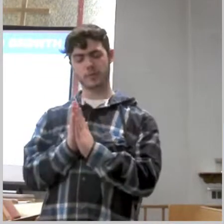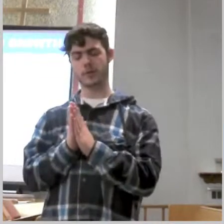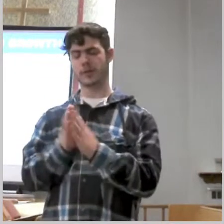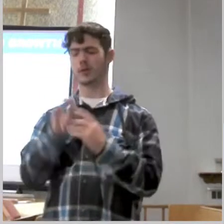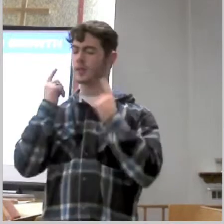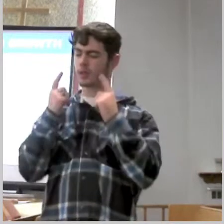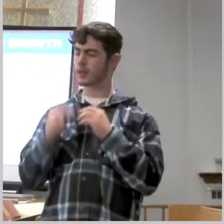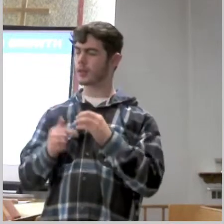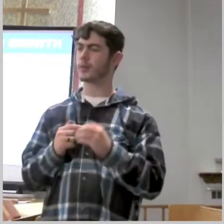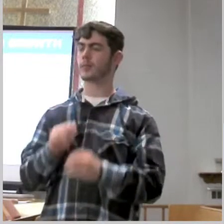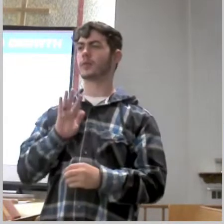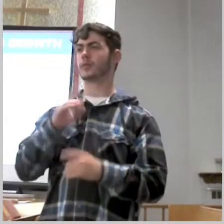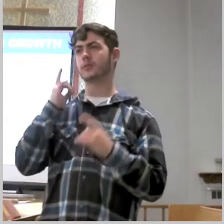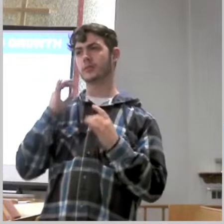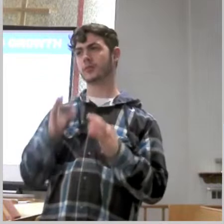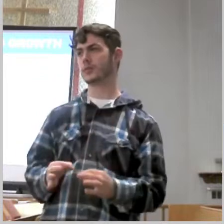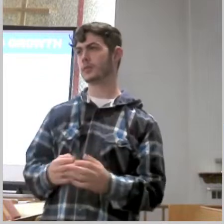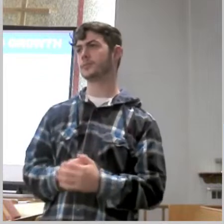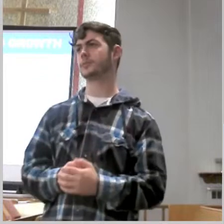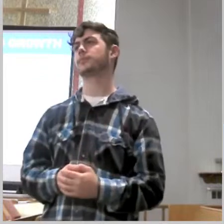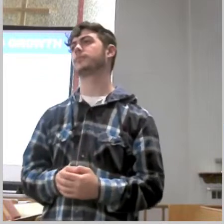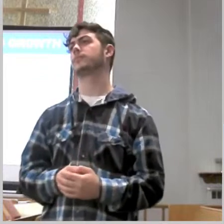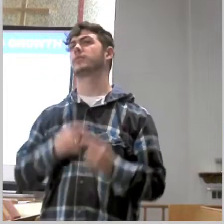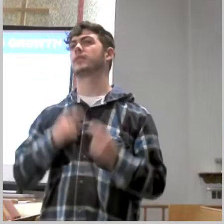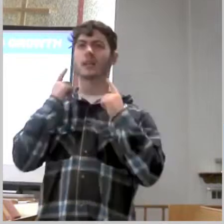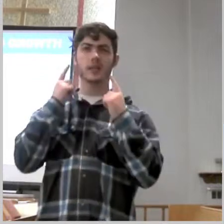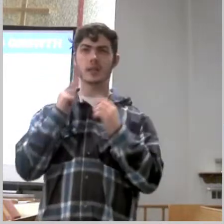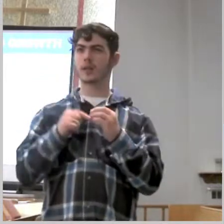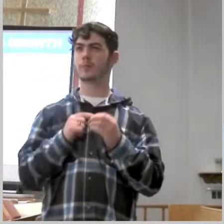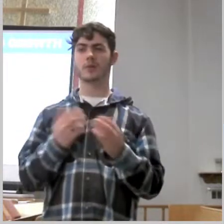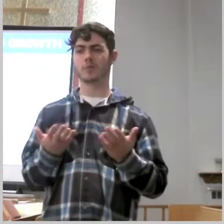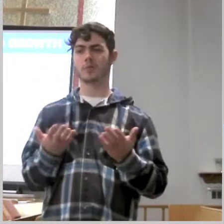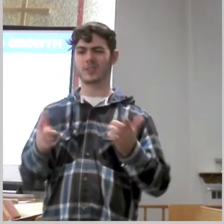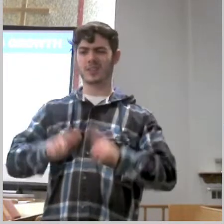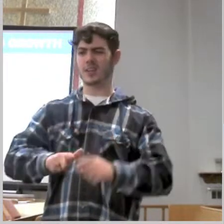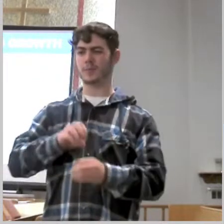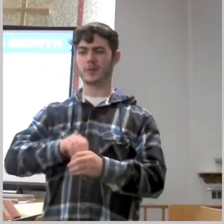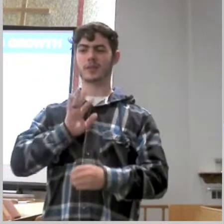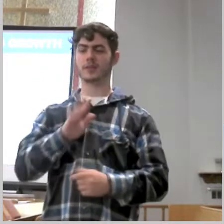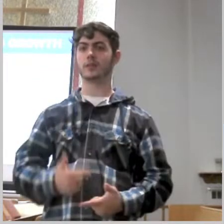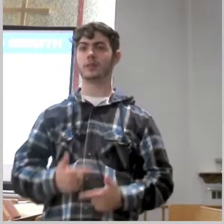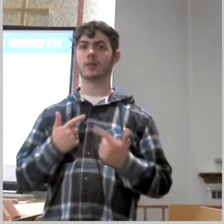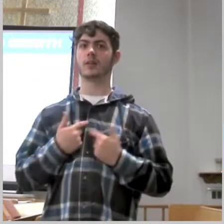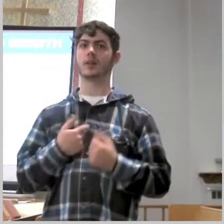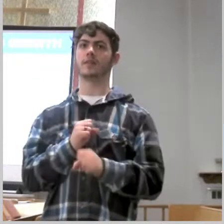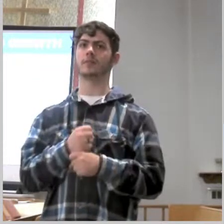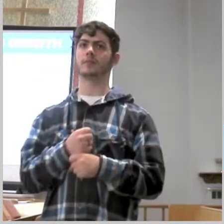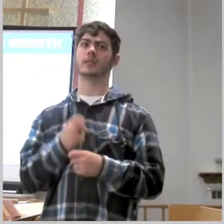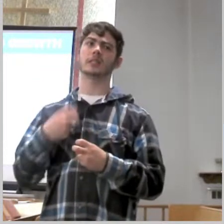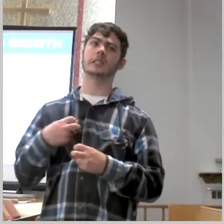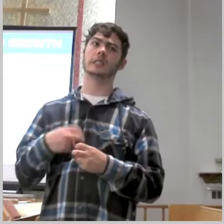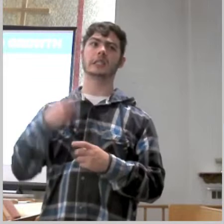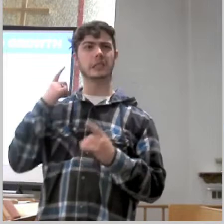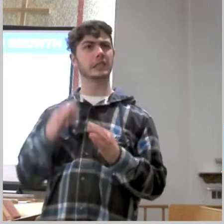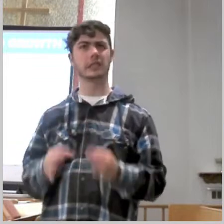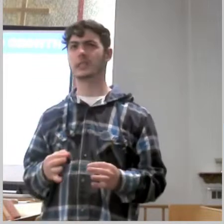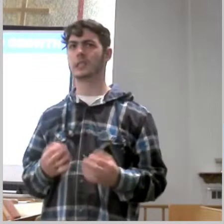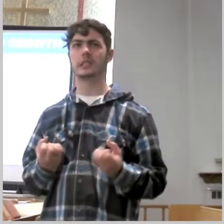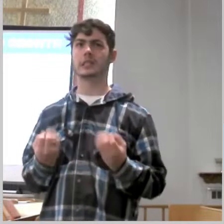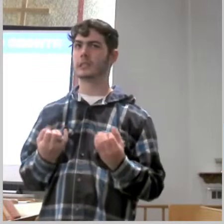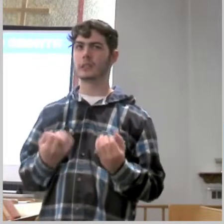the juxtapositions probably that are going on in your life that might make it hard to decide what to give, how much to